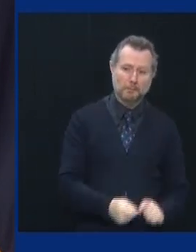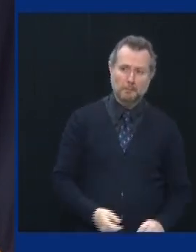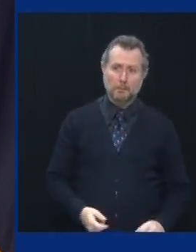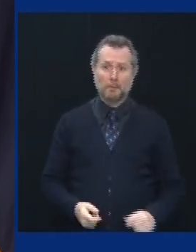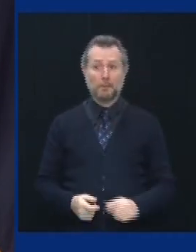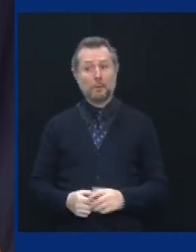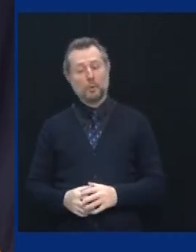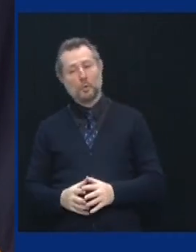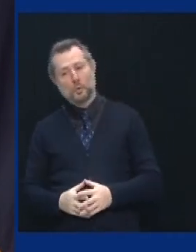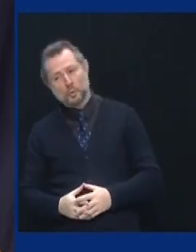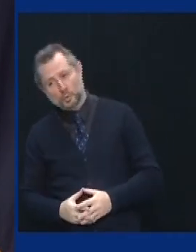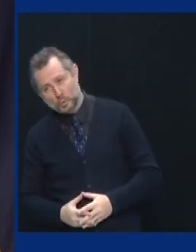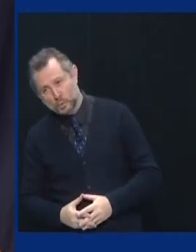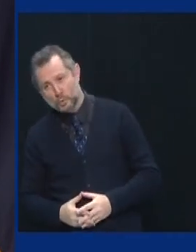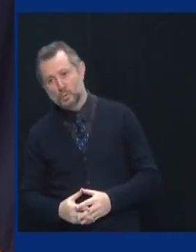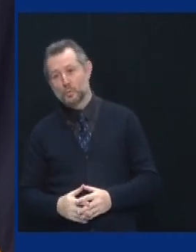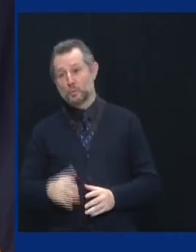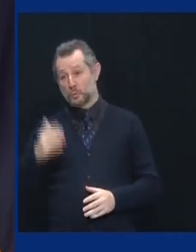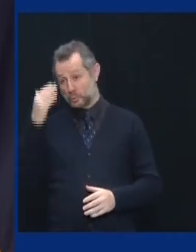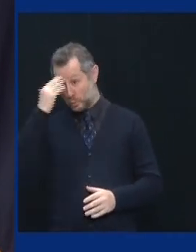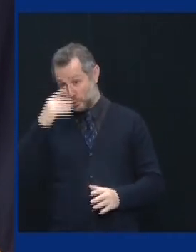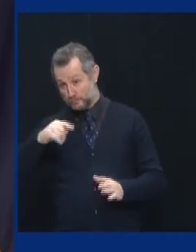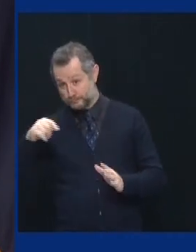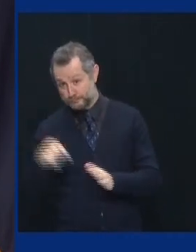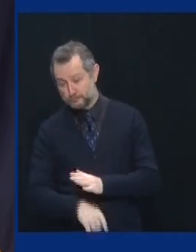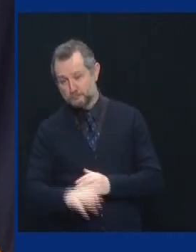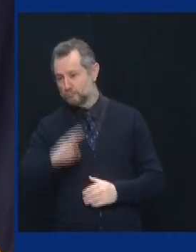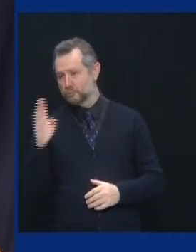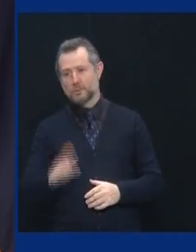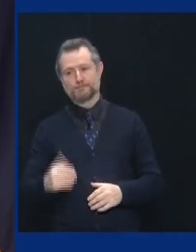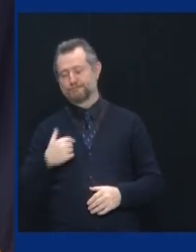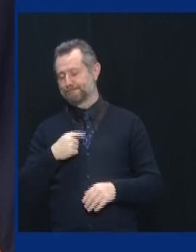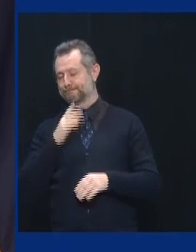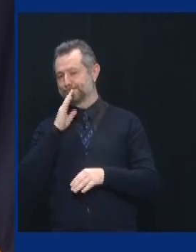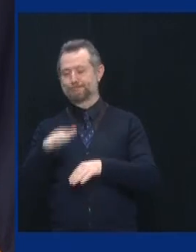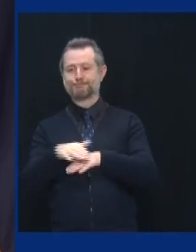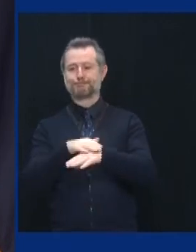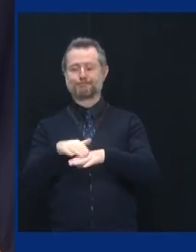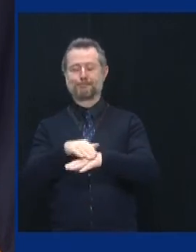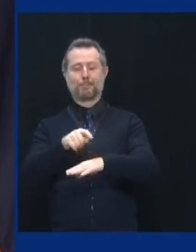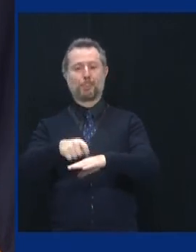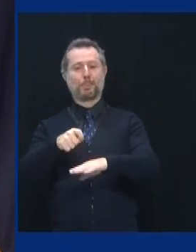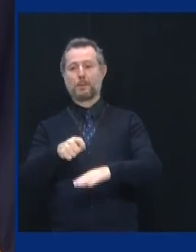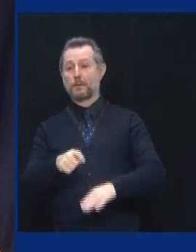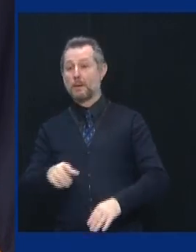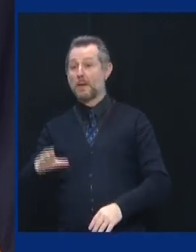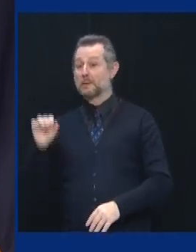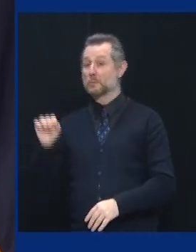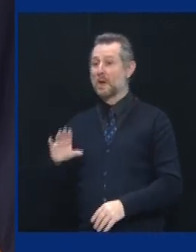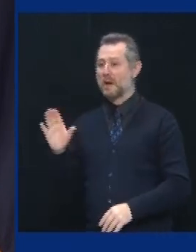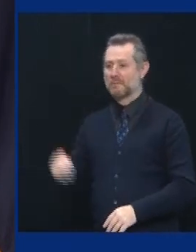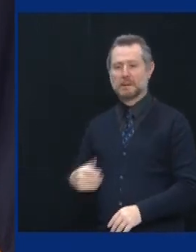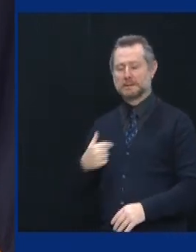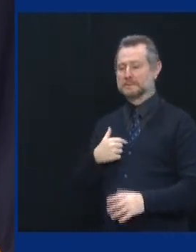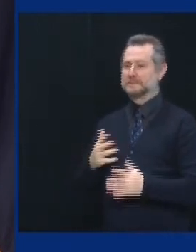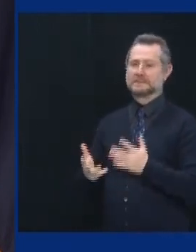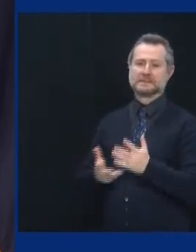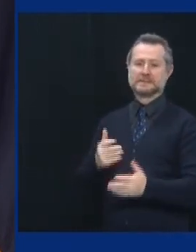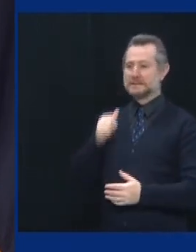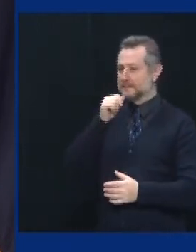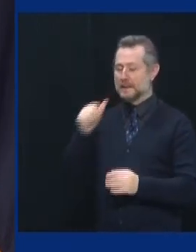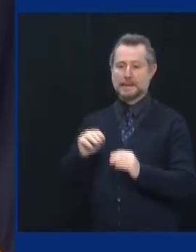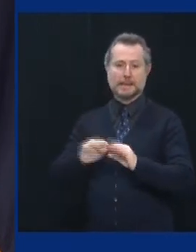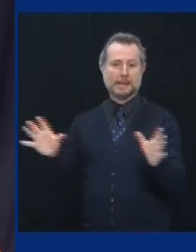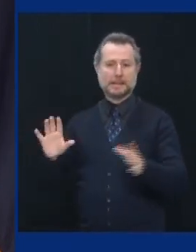There's limited information on the Brazilian strain. There's conflicting information on the South African strain. They say the